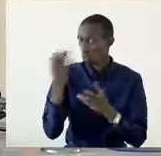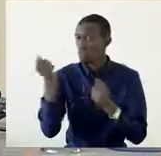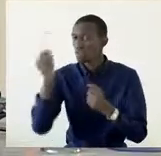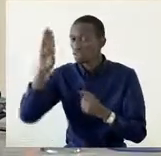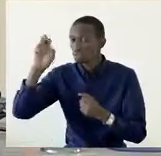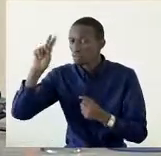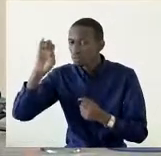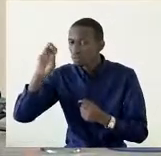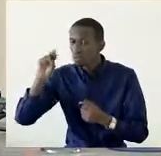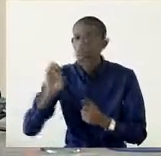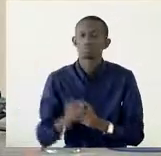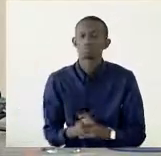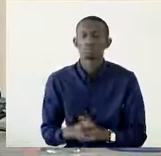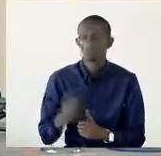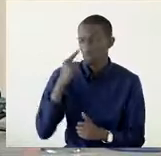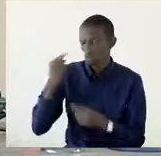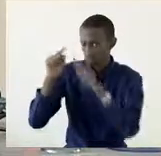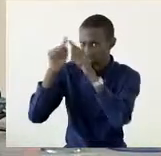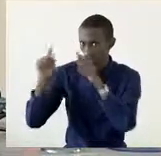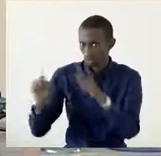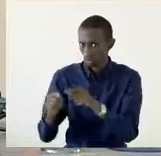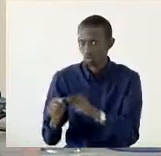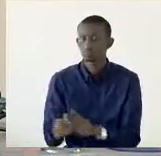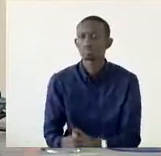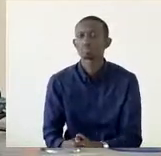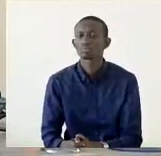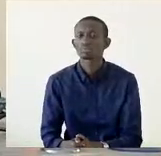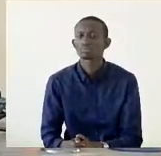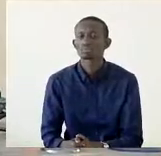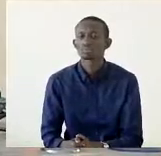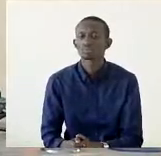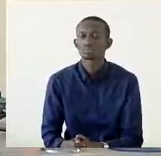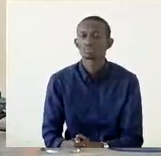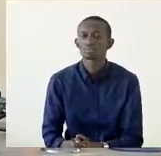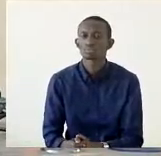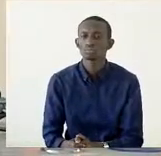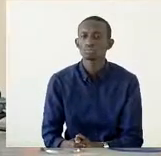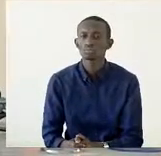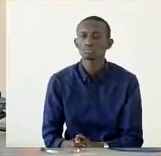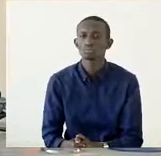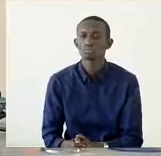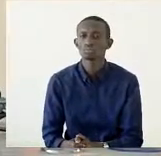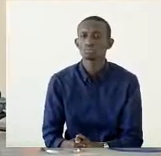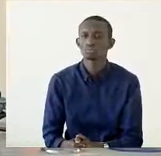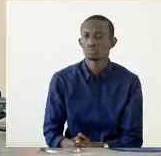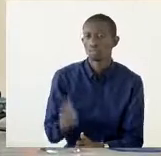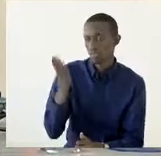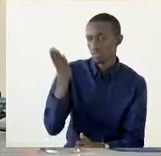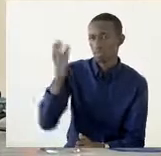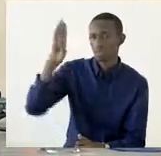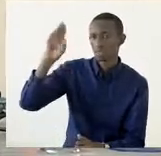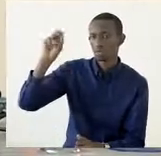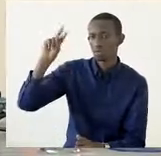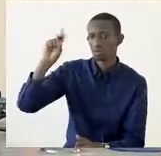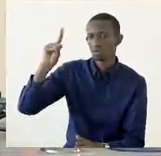benzene ring, it has to be hexagonal with the bonds which